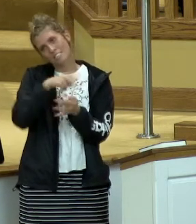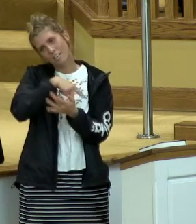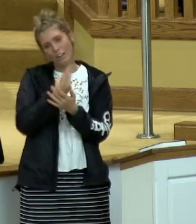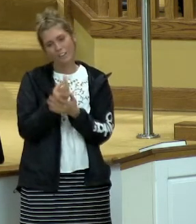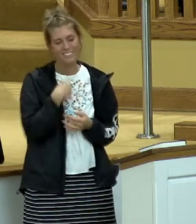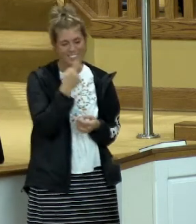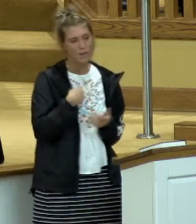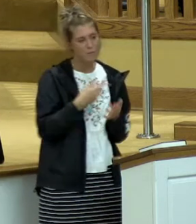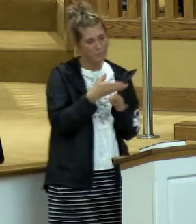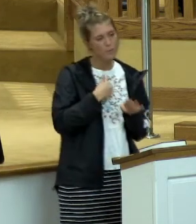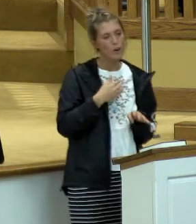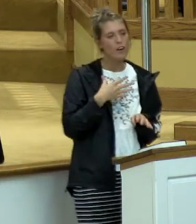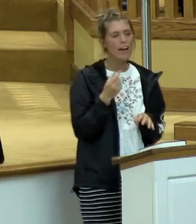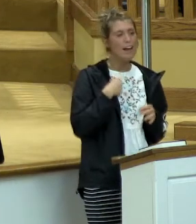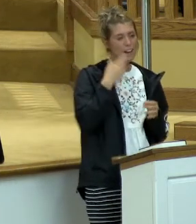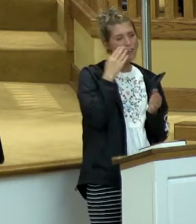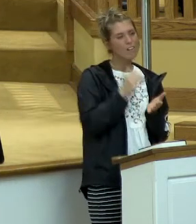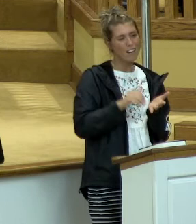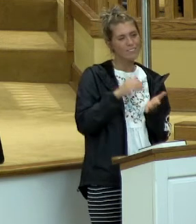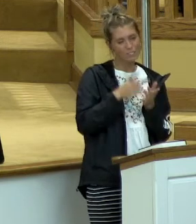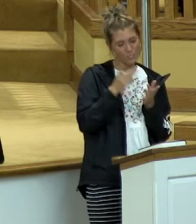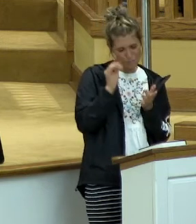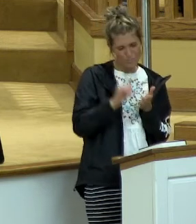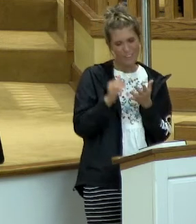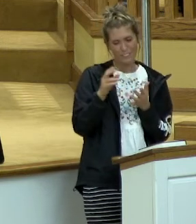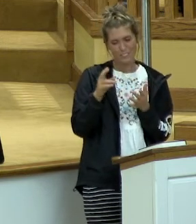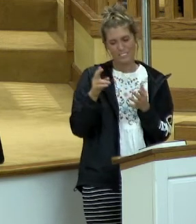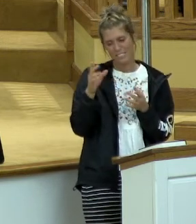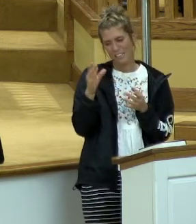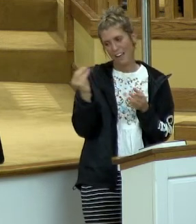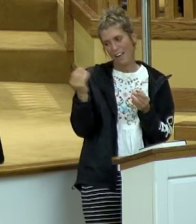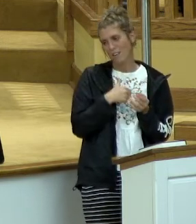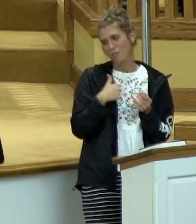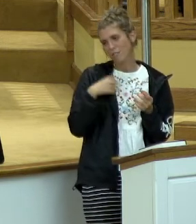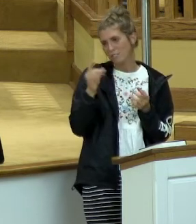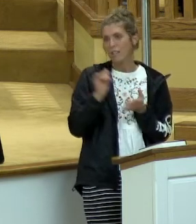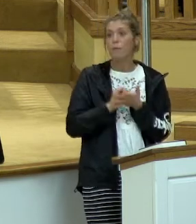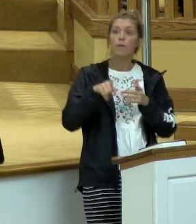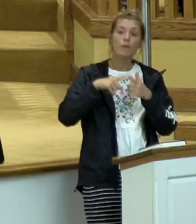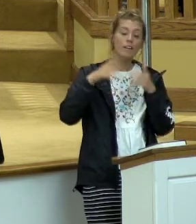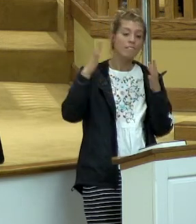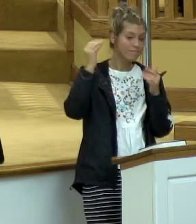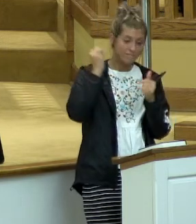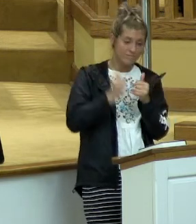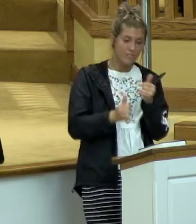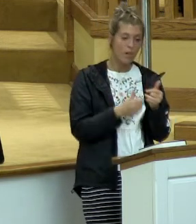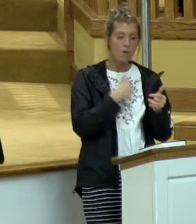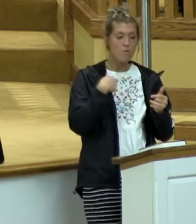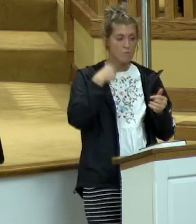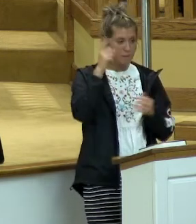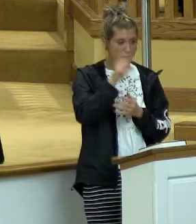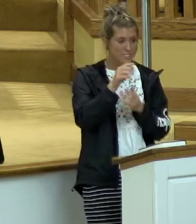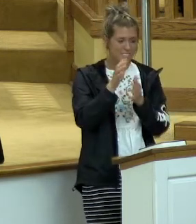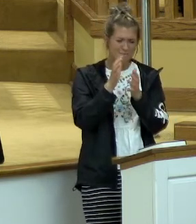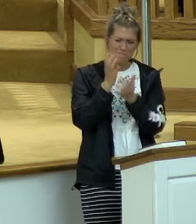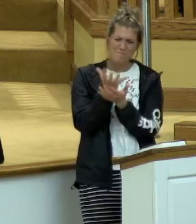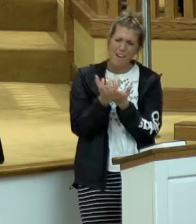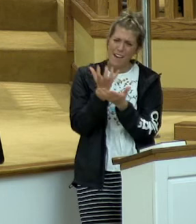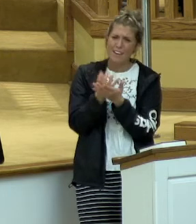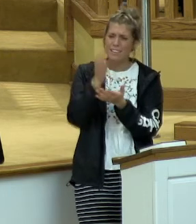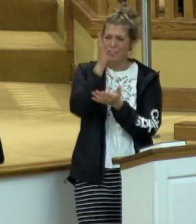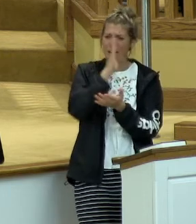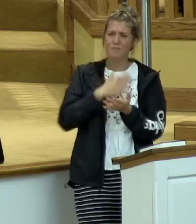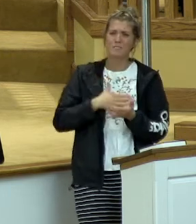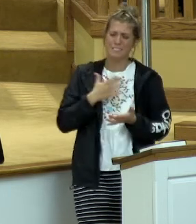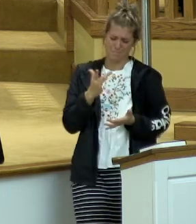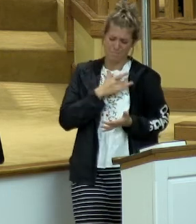tell me before, right? And I know we do all that kind of stuff. We do a little cheating and we do that stuff. But when it's all said and done, boy, we ought to beg that God will tell us the